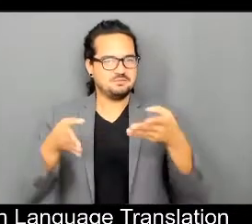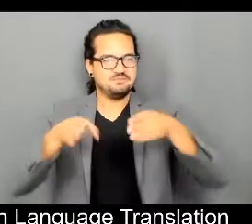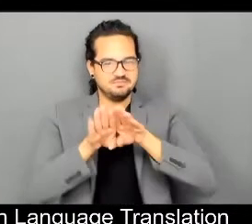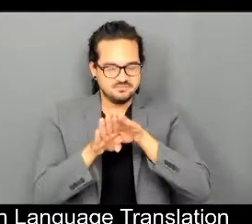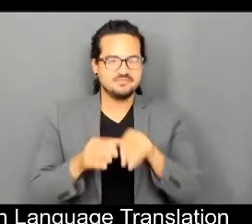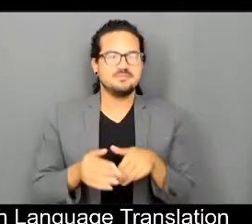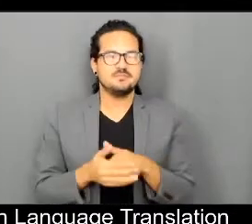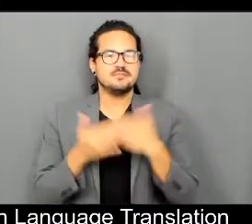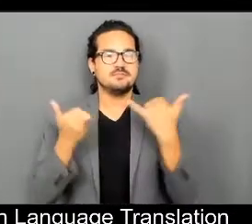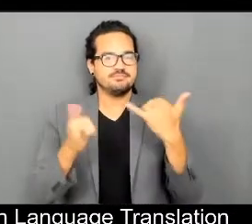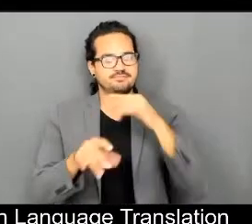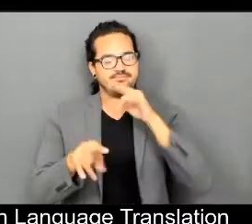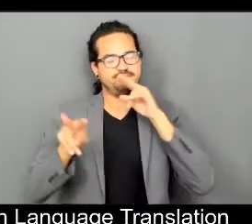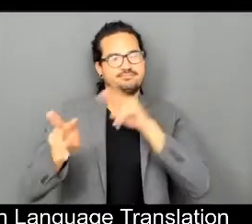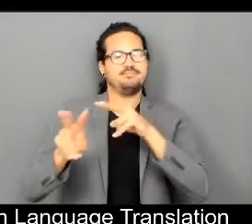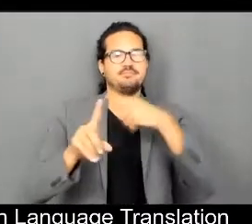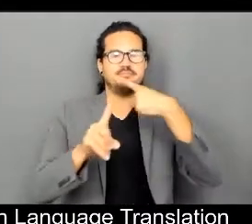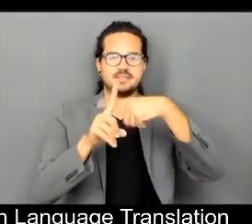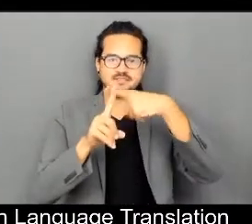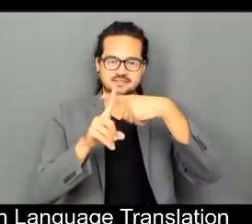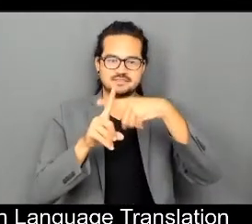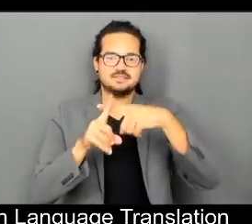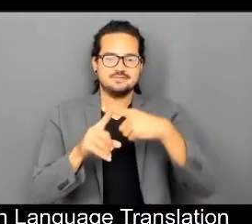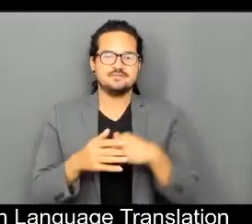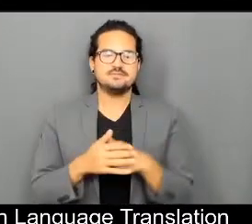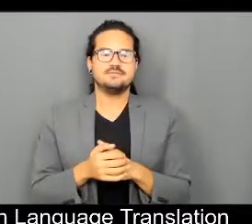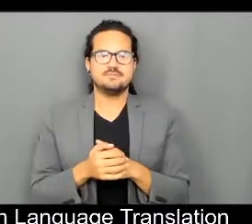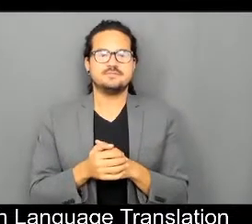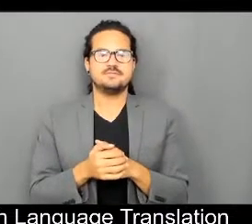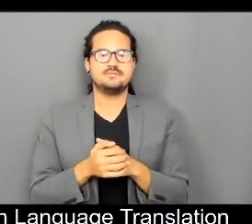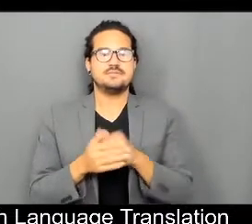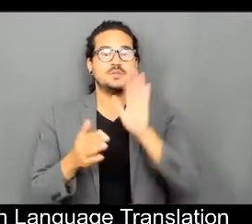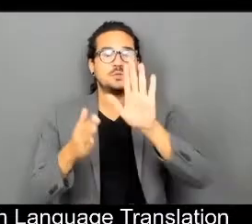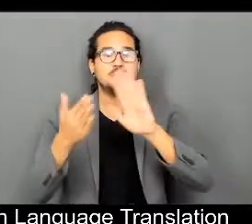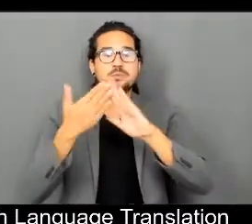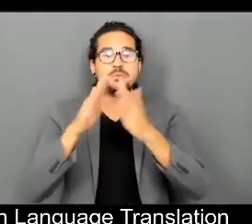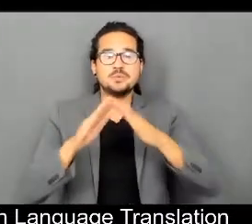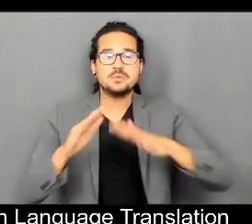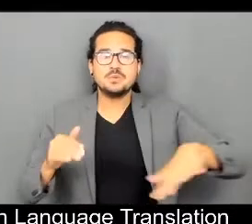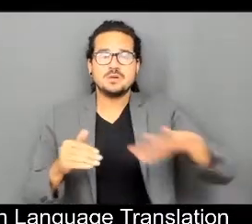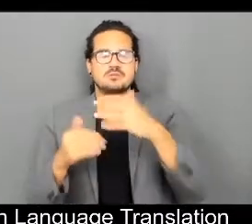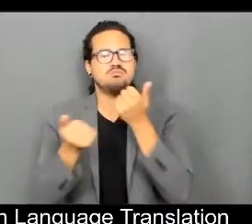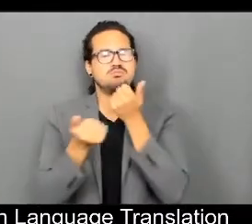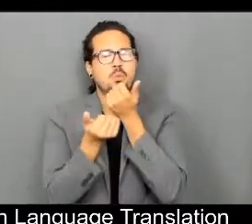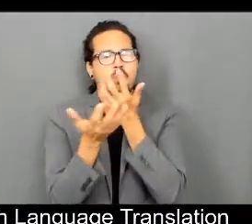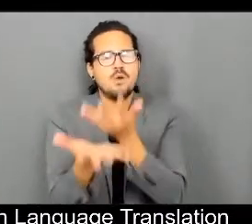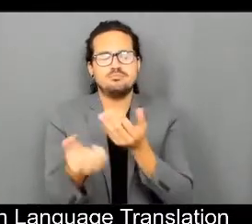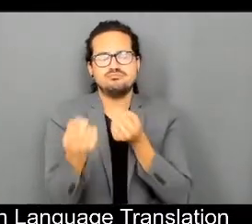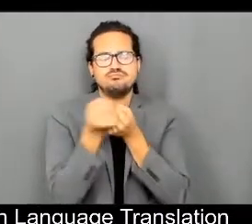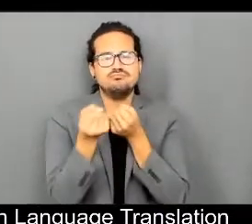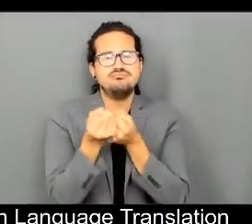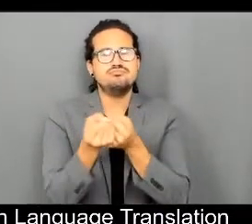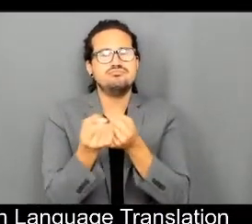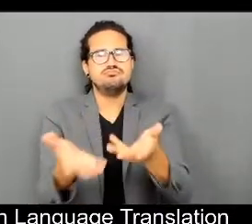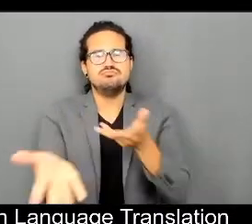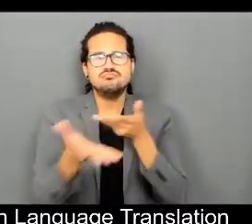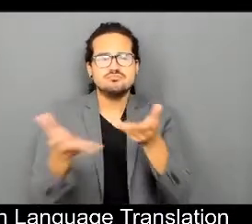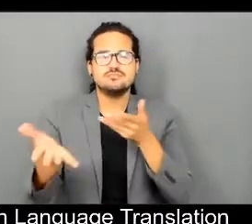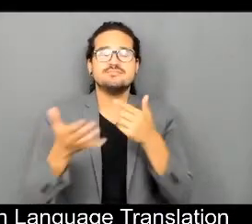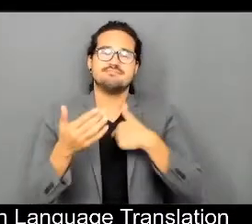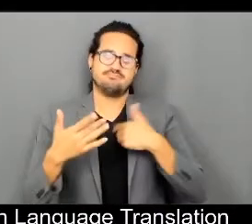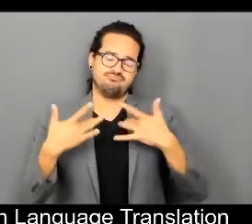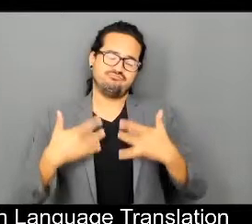you've been so welcoming and we're sad to leave your hospitality, there's been significant progress made on the fire